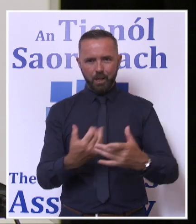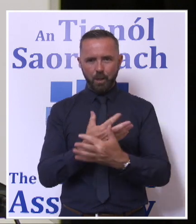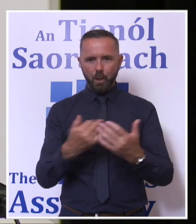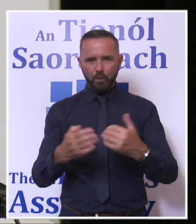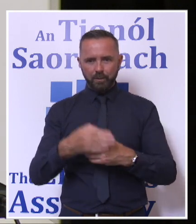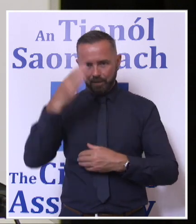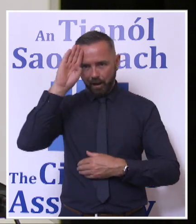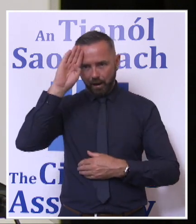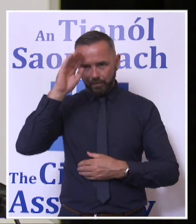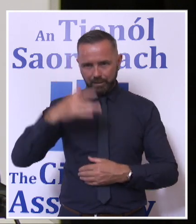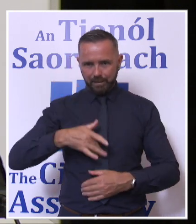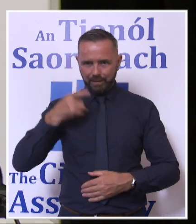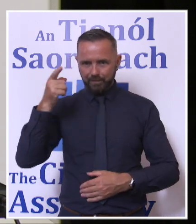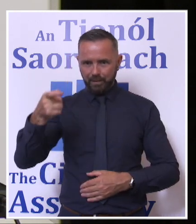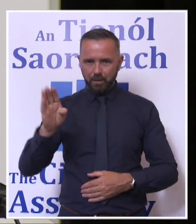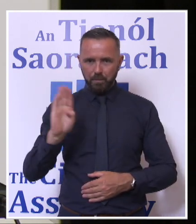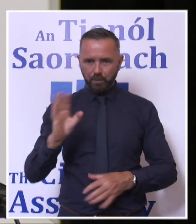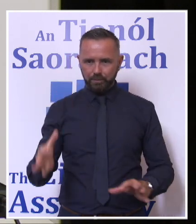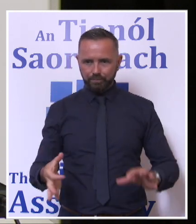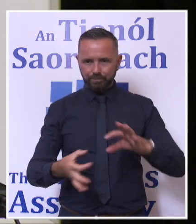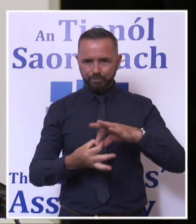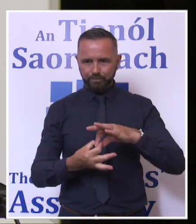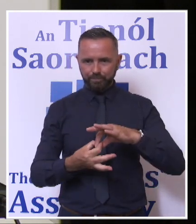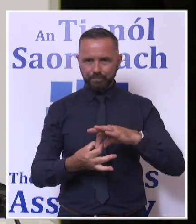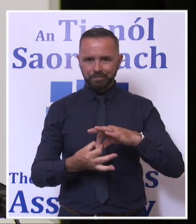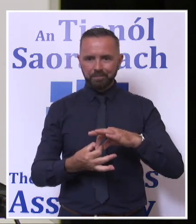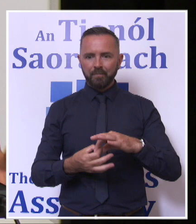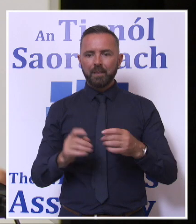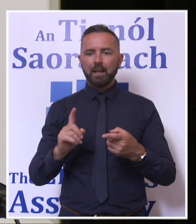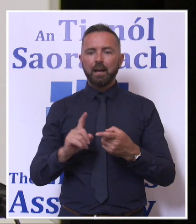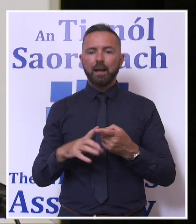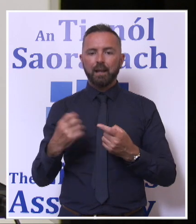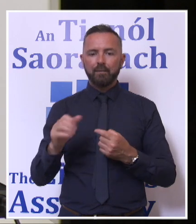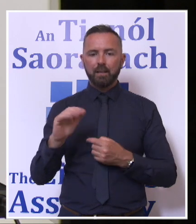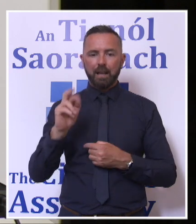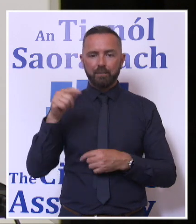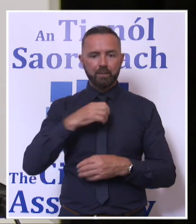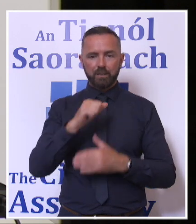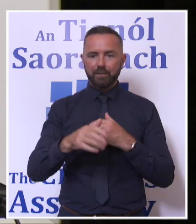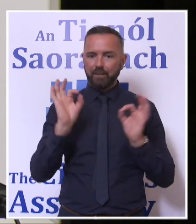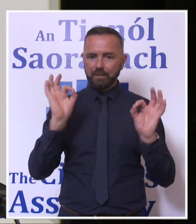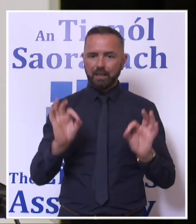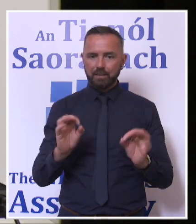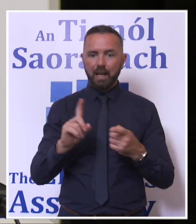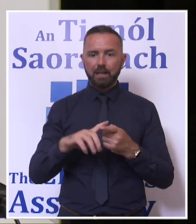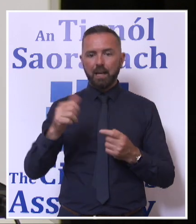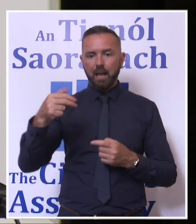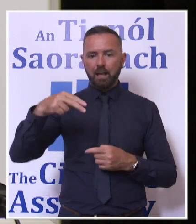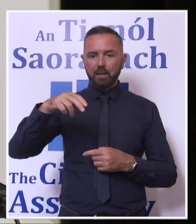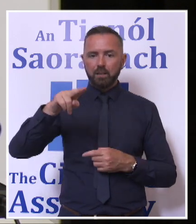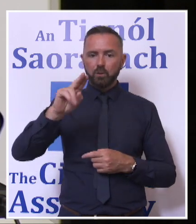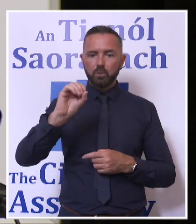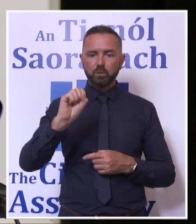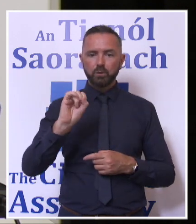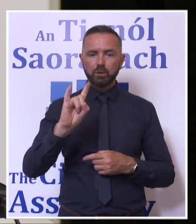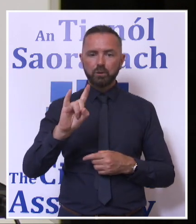our relations and relatives and the Irish diaspora. And to have you, Larry, here today was fantastic. And for Anouch, one of